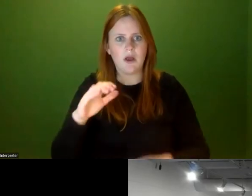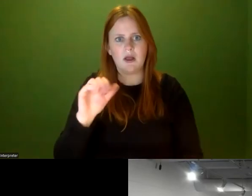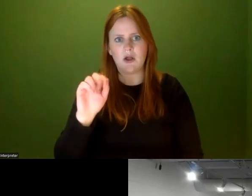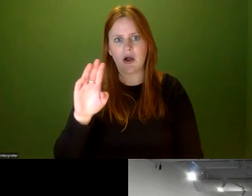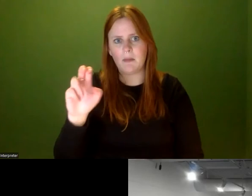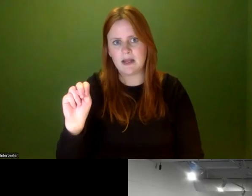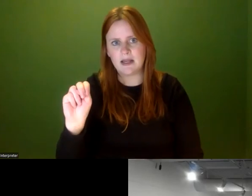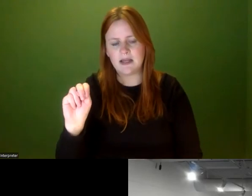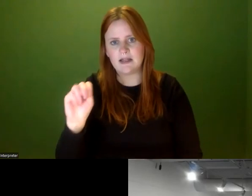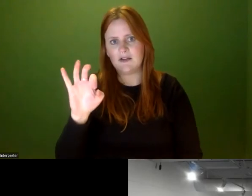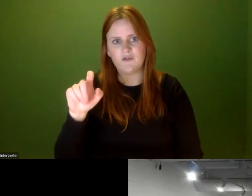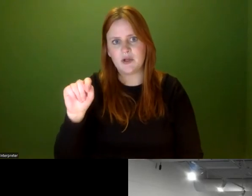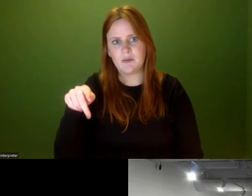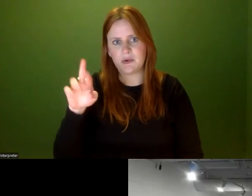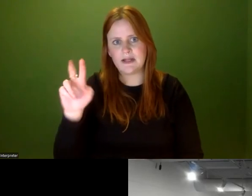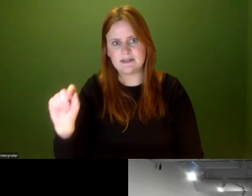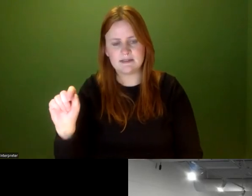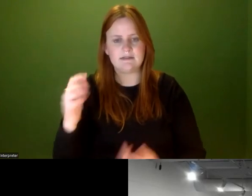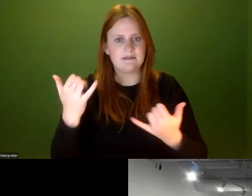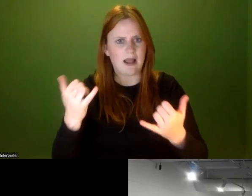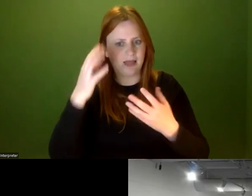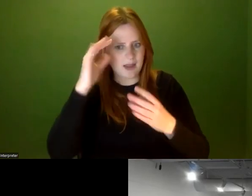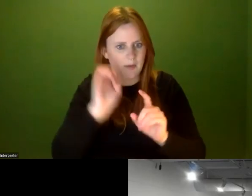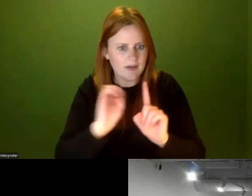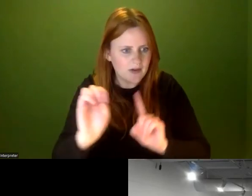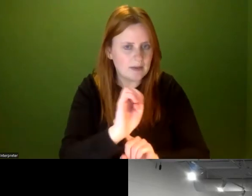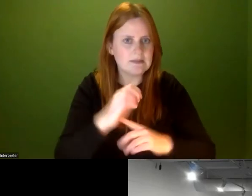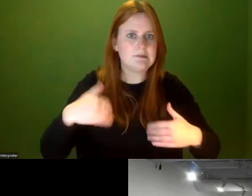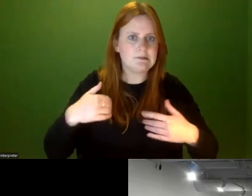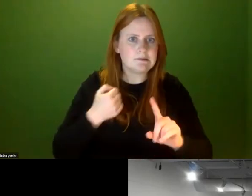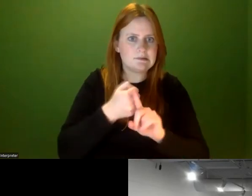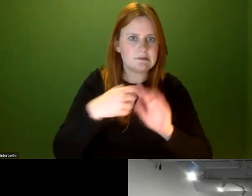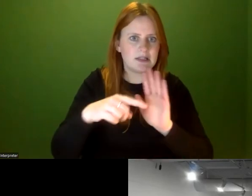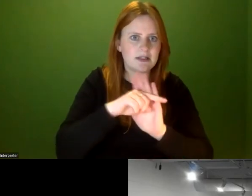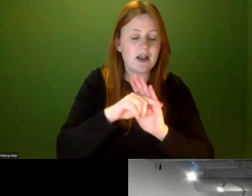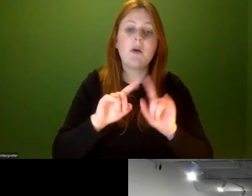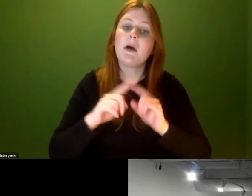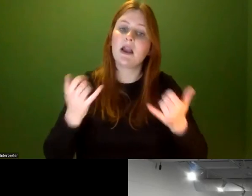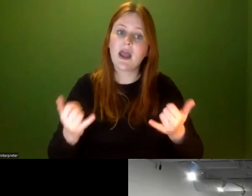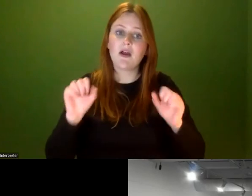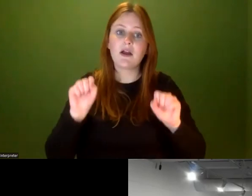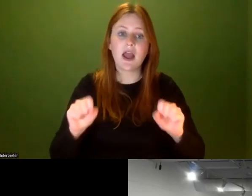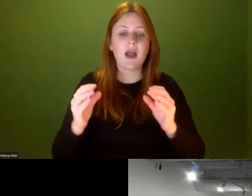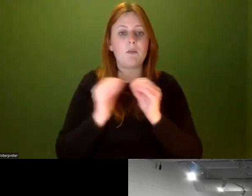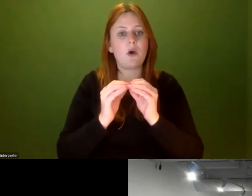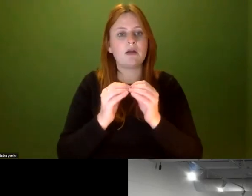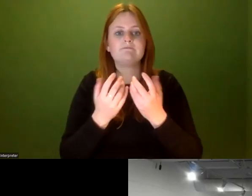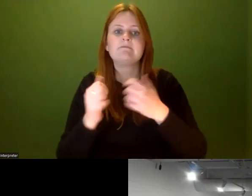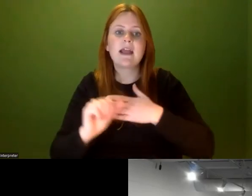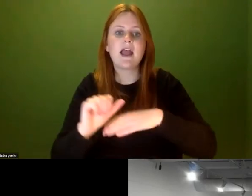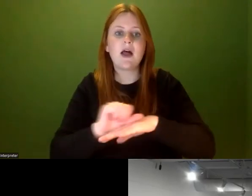now that consideration. But of course you can do things closer to home. like Medolta.